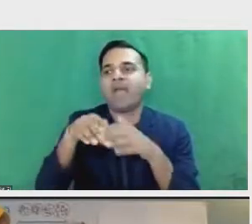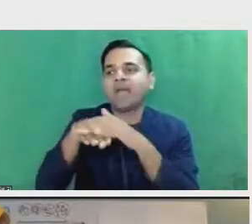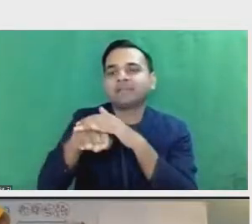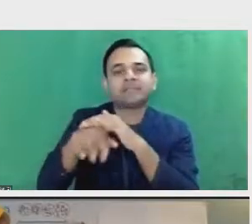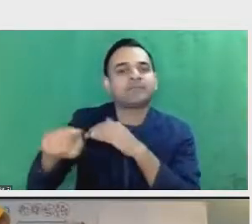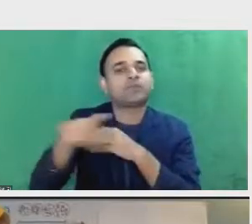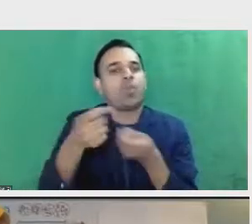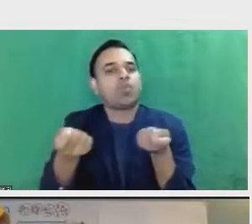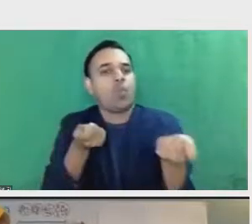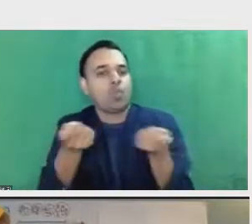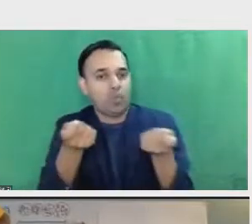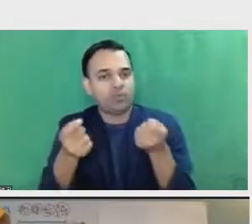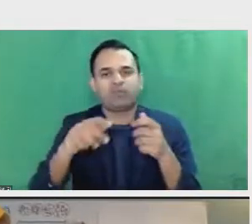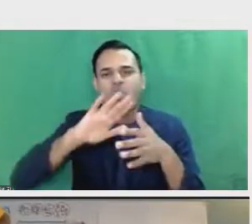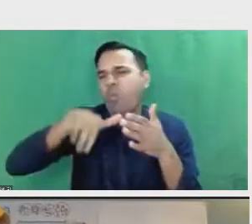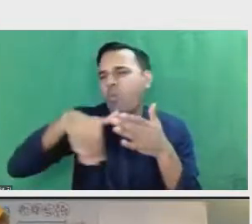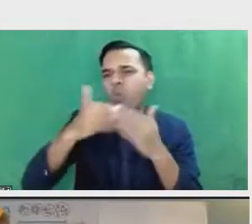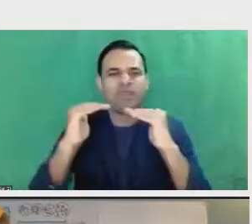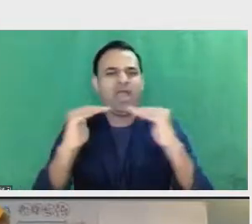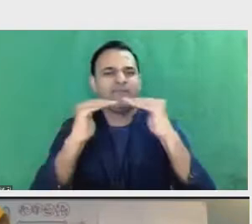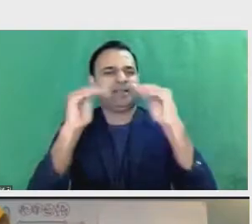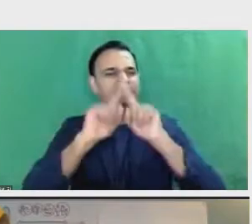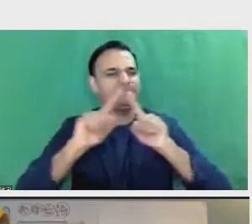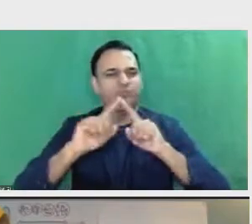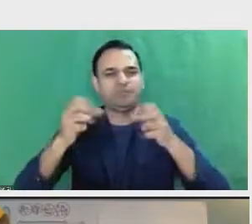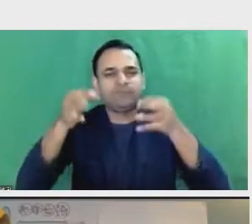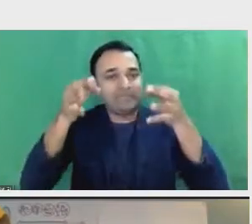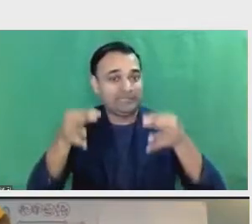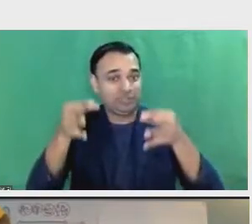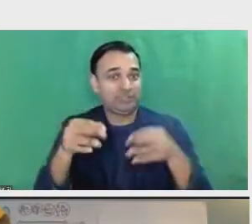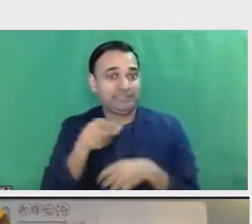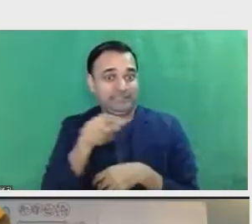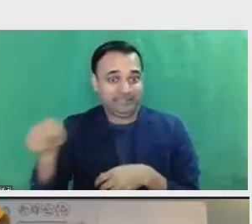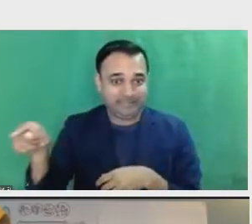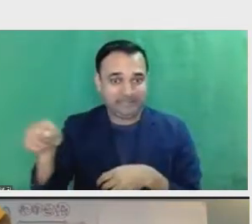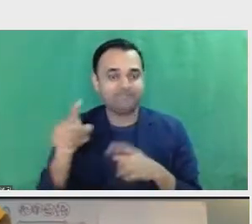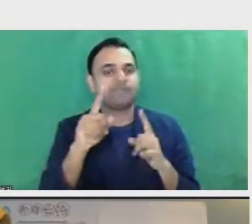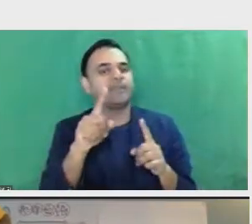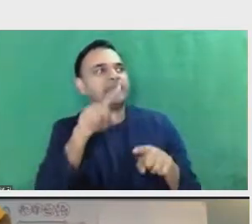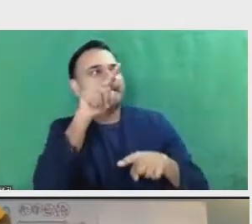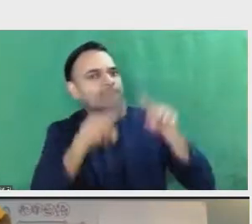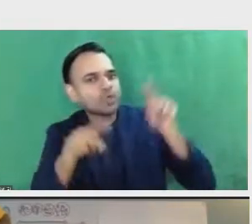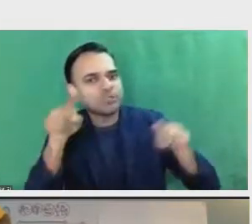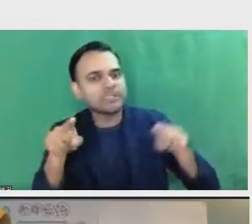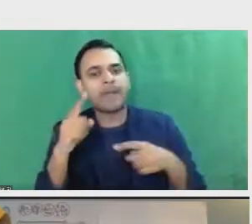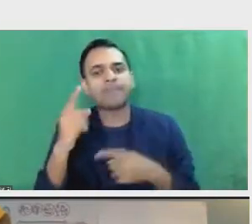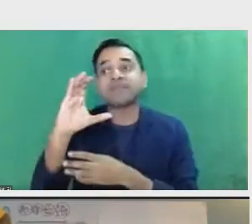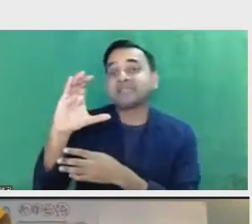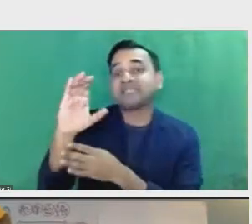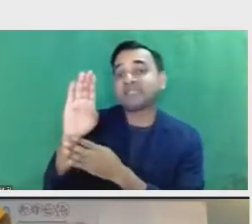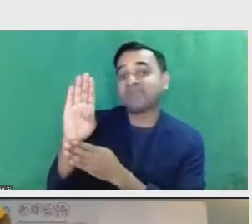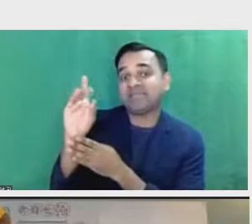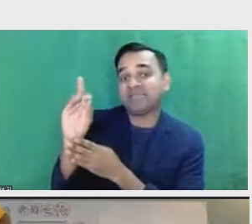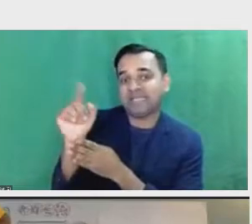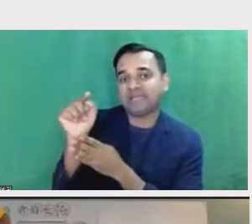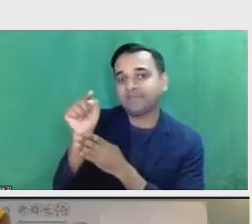The CBD COP15, which was initially planned for last October and now being organized in two parts.